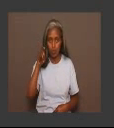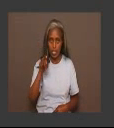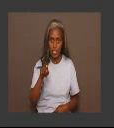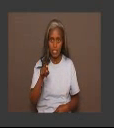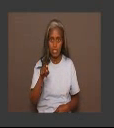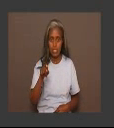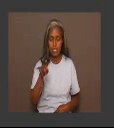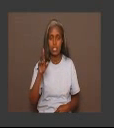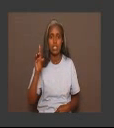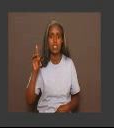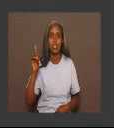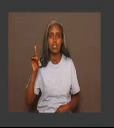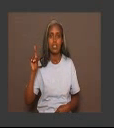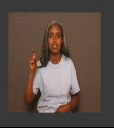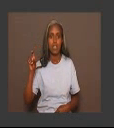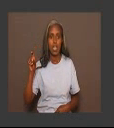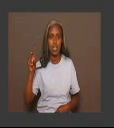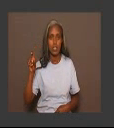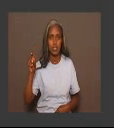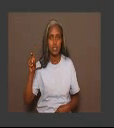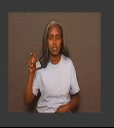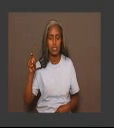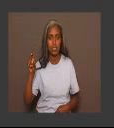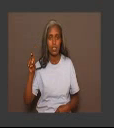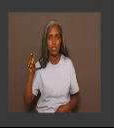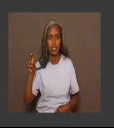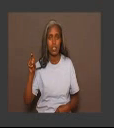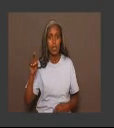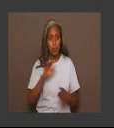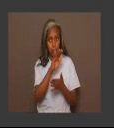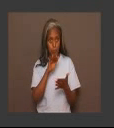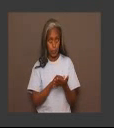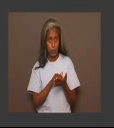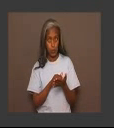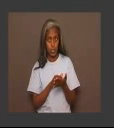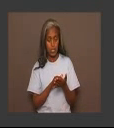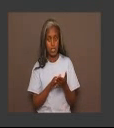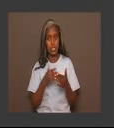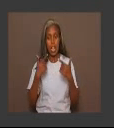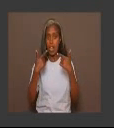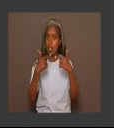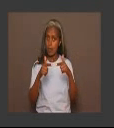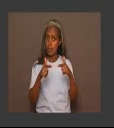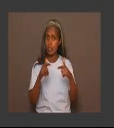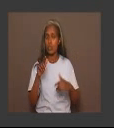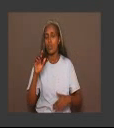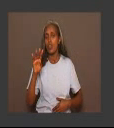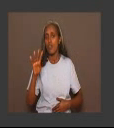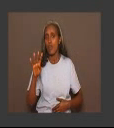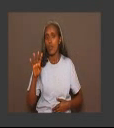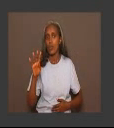root of x dx between the limits